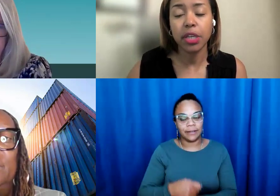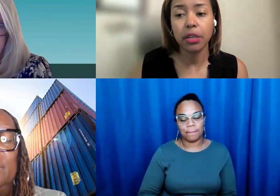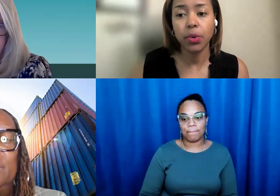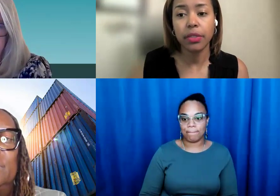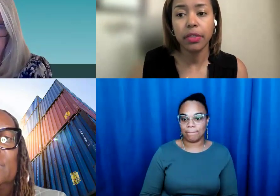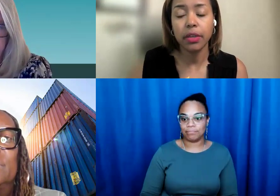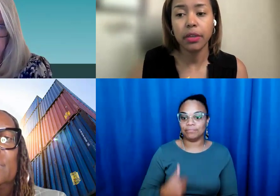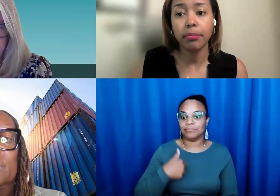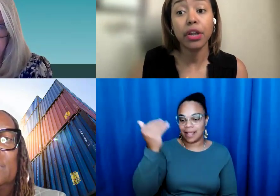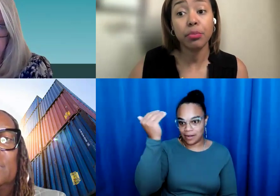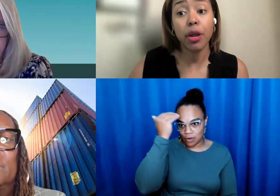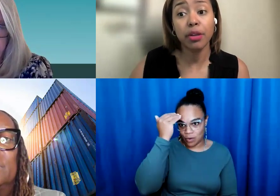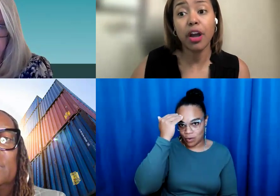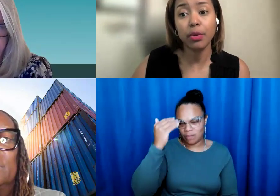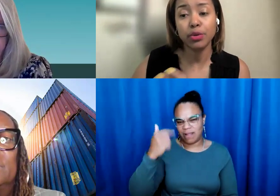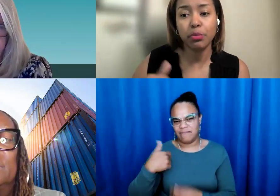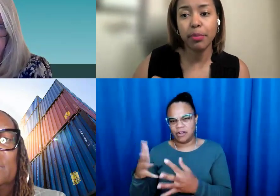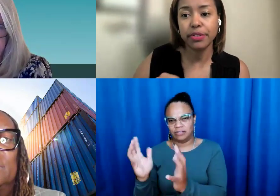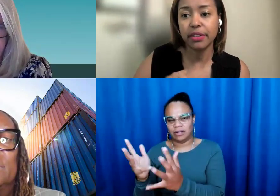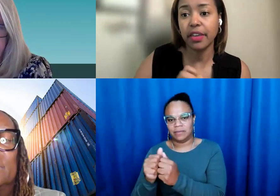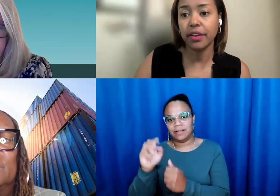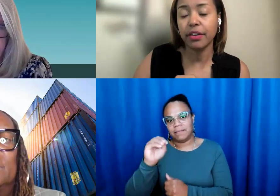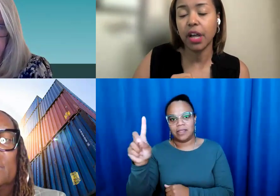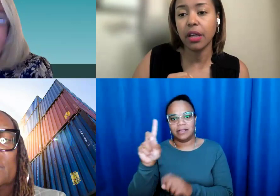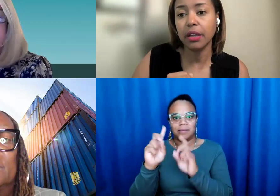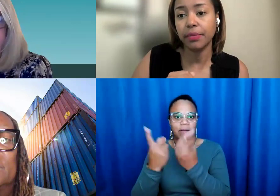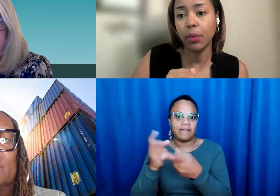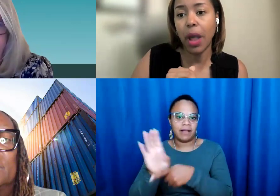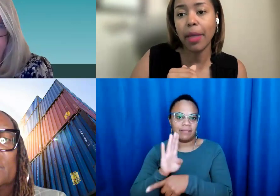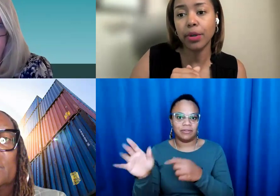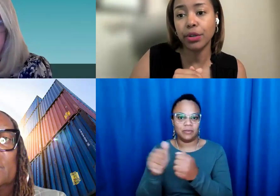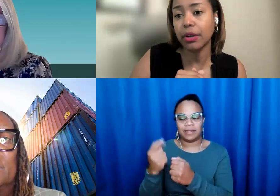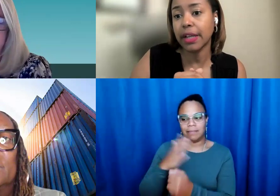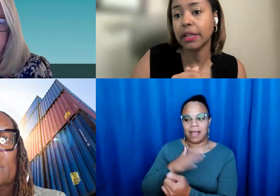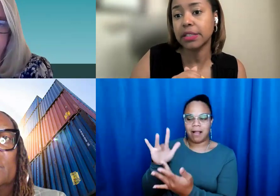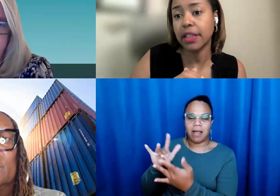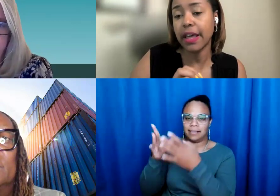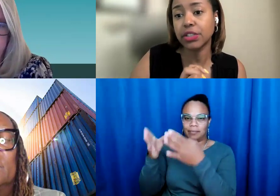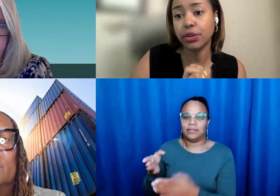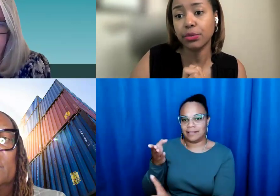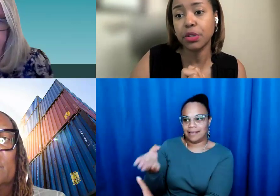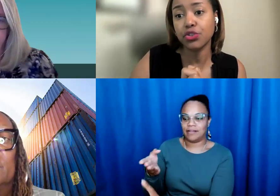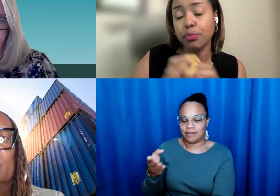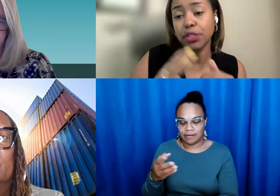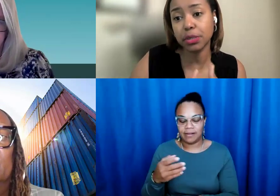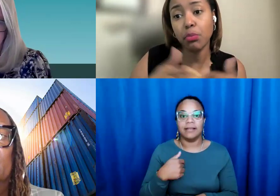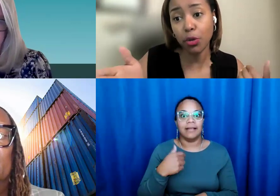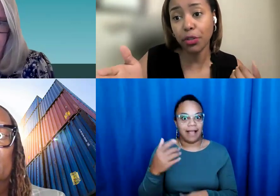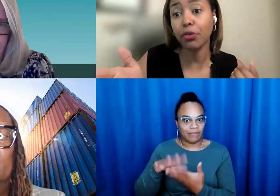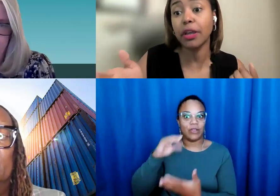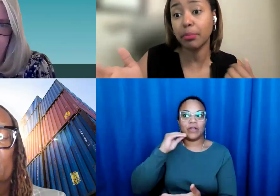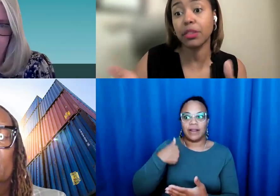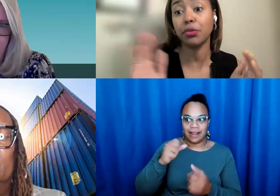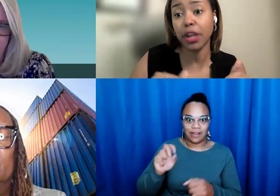I know in speaking with the Maryland Department of Commerce with my person there, that I'm able to utilize that. So the trip